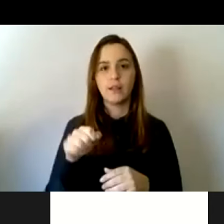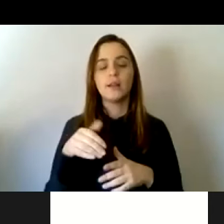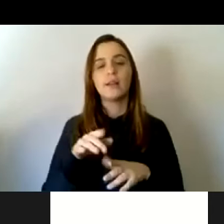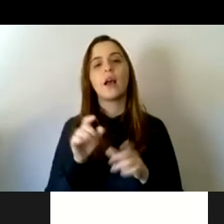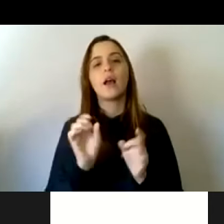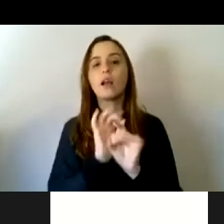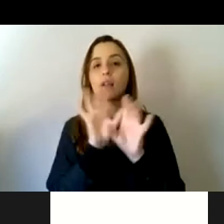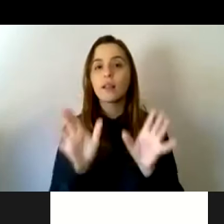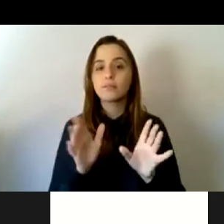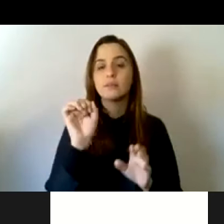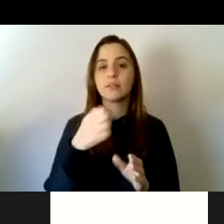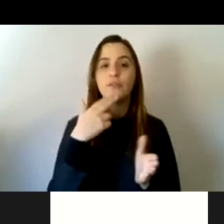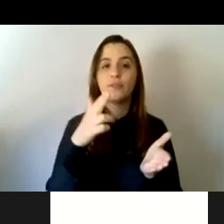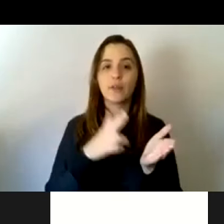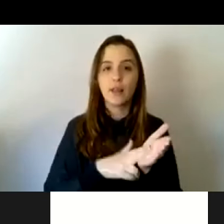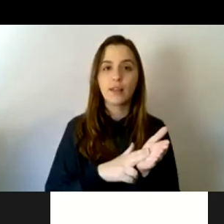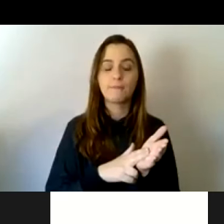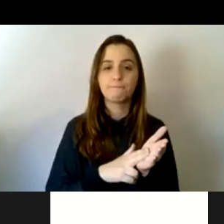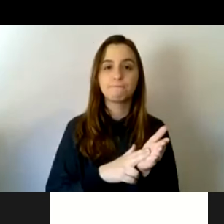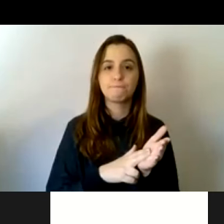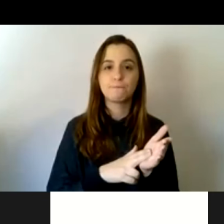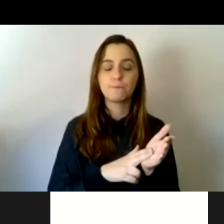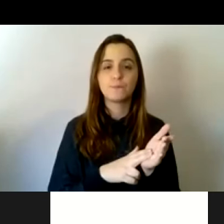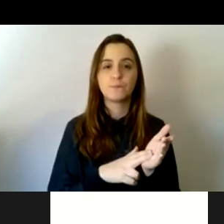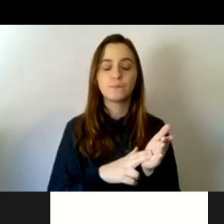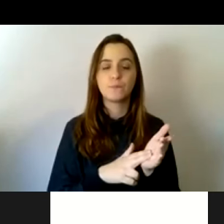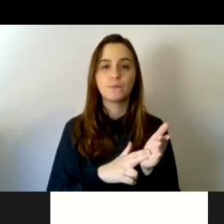true. Class,